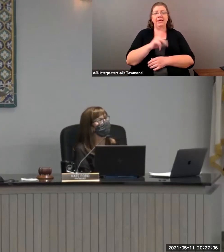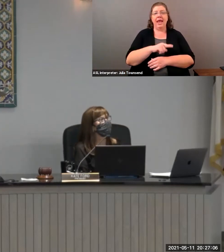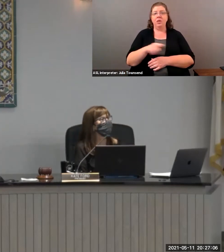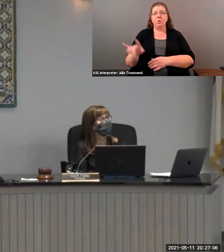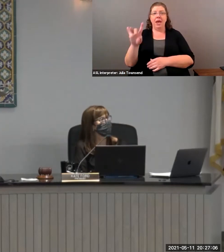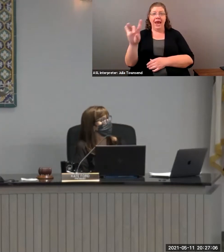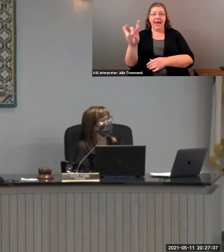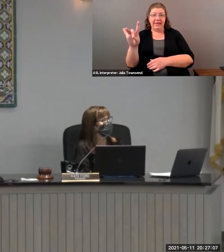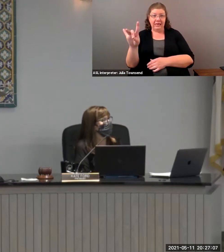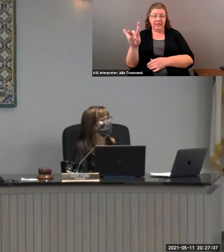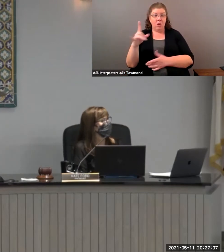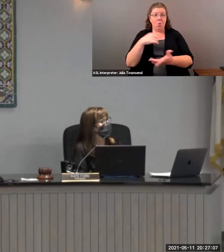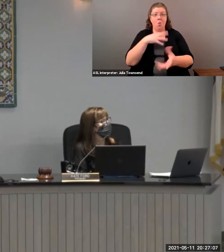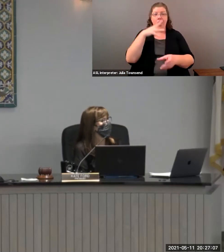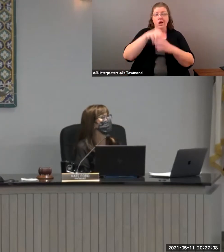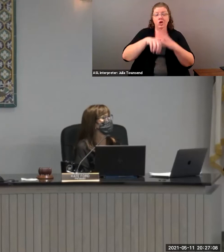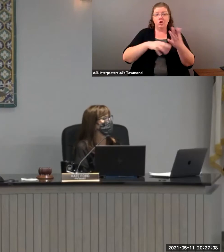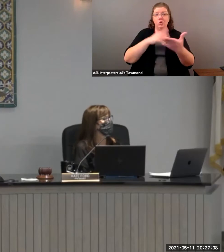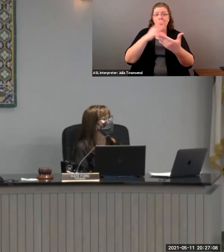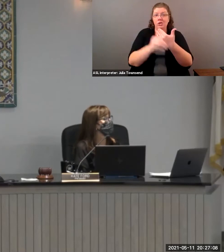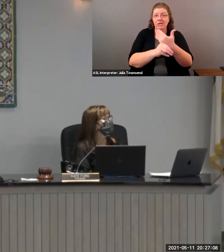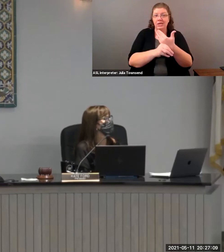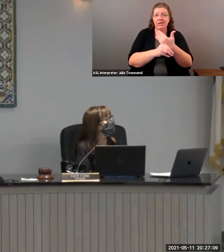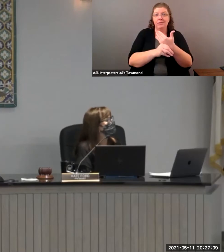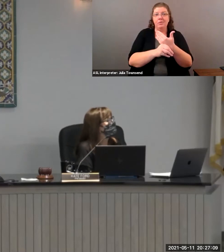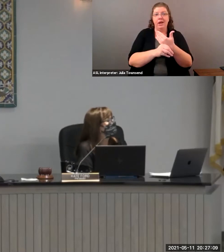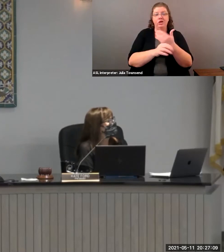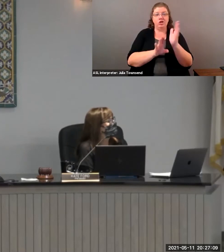about what goes into curriculum curation.